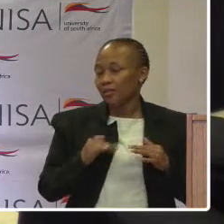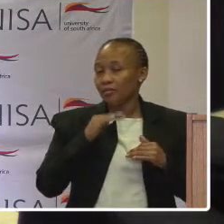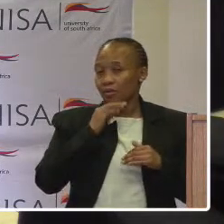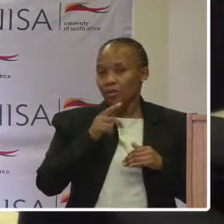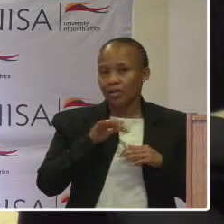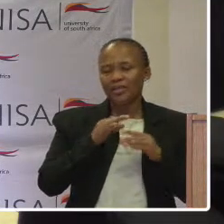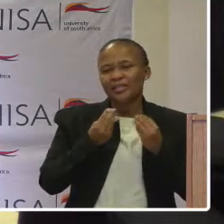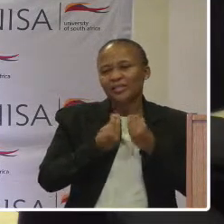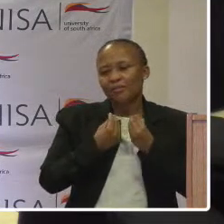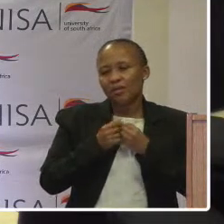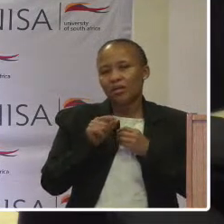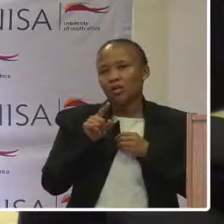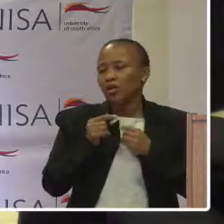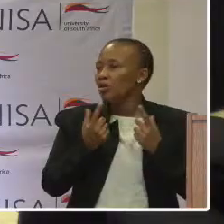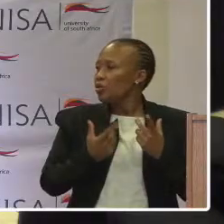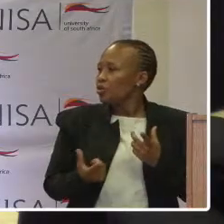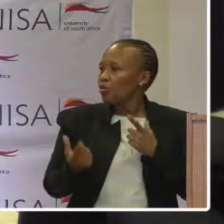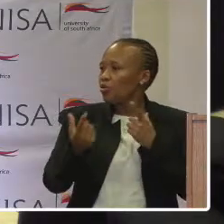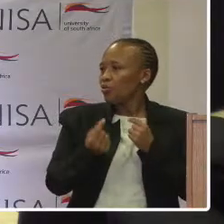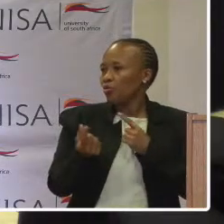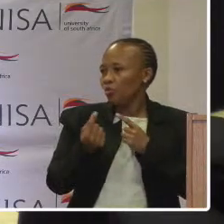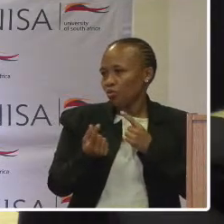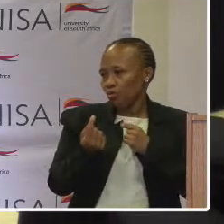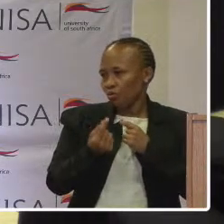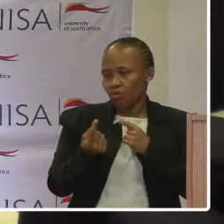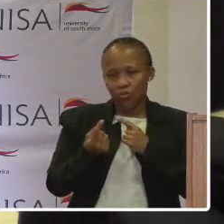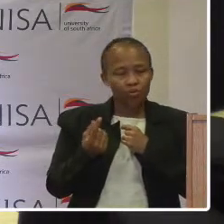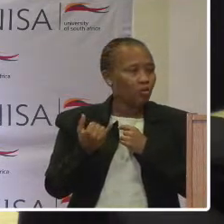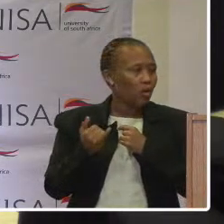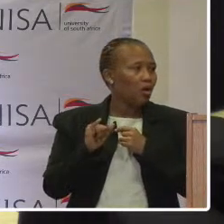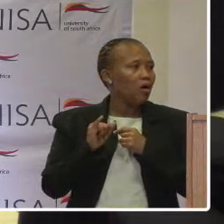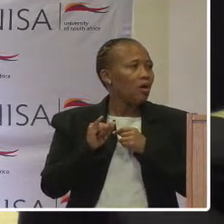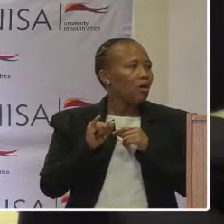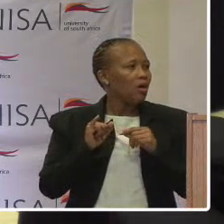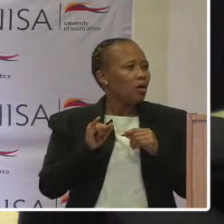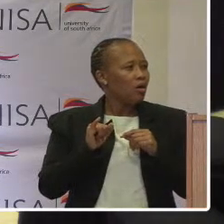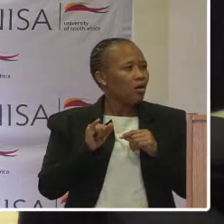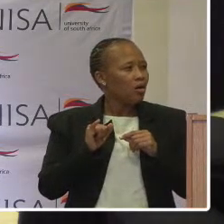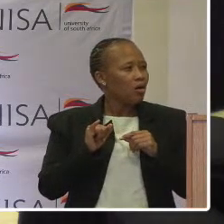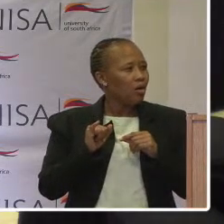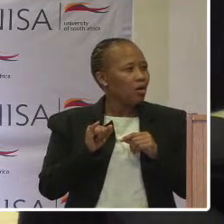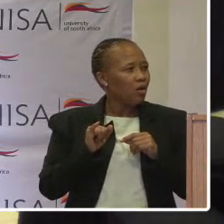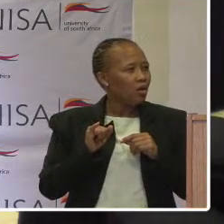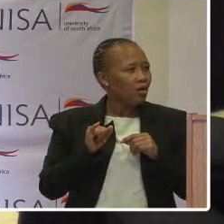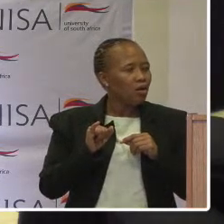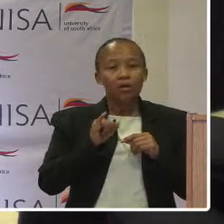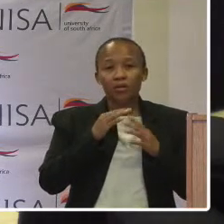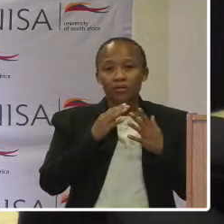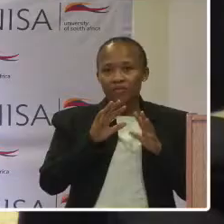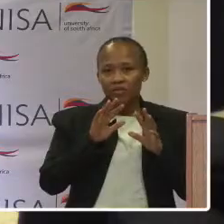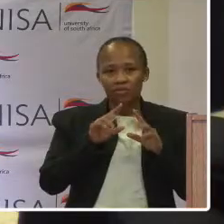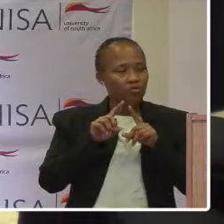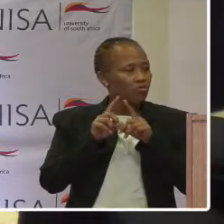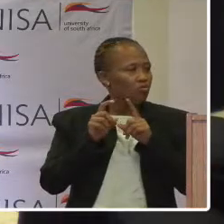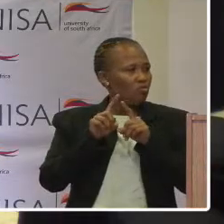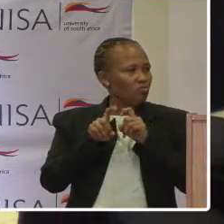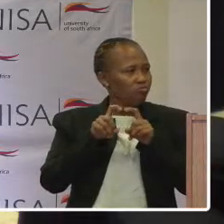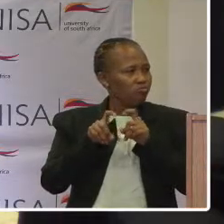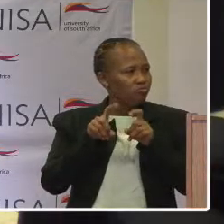do. If you need help with anything, you can always research the questions, or you have to look for answers online. I wouldn't recommend